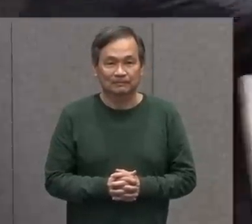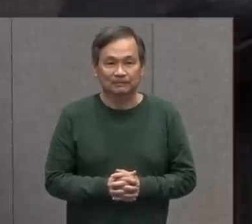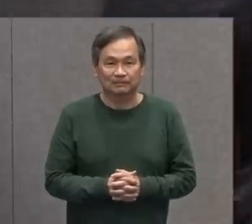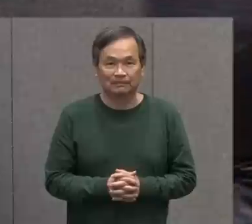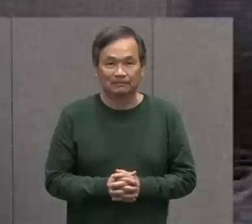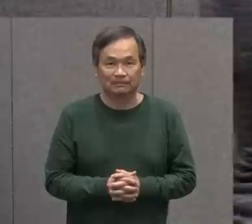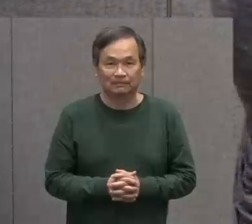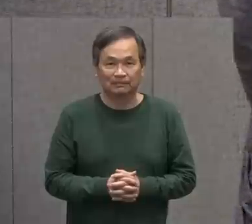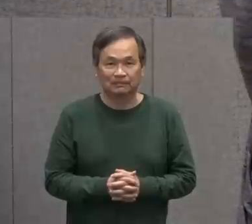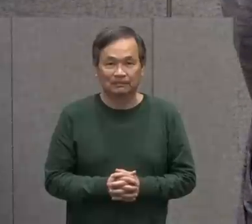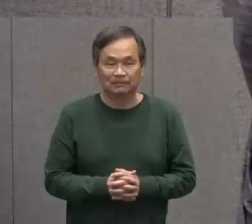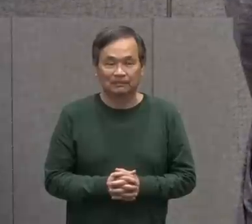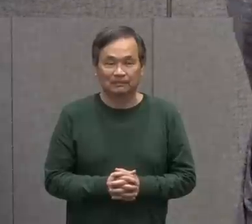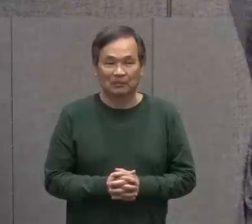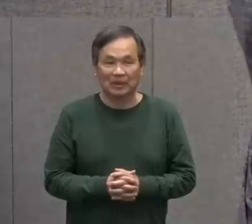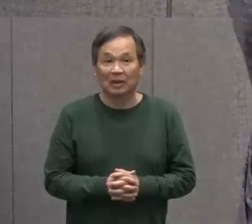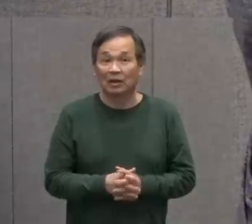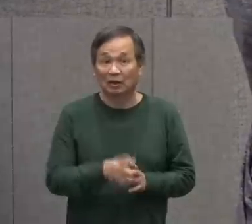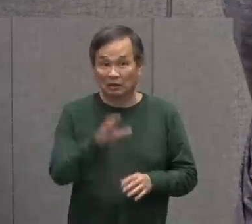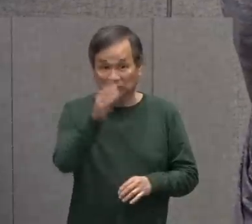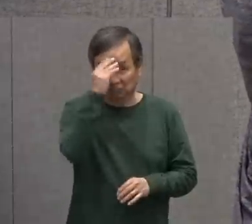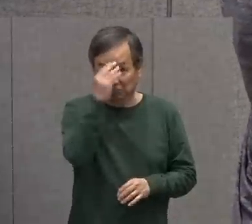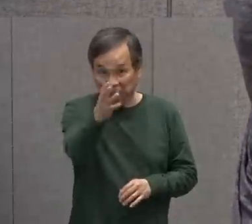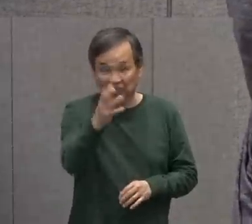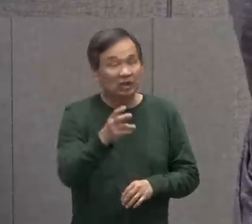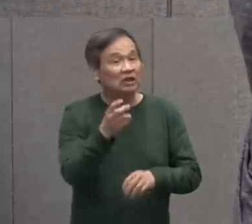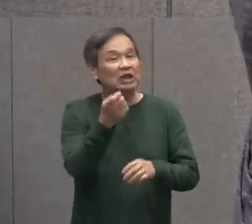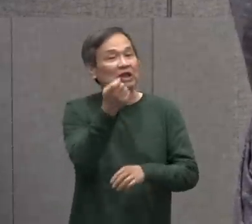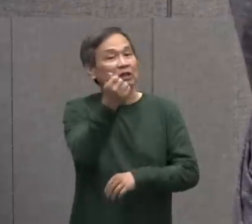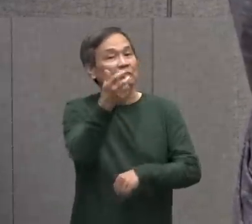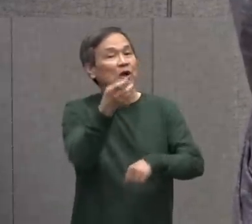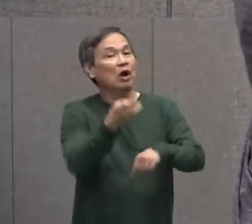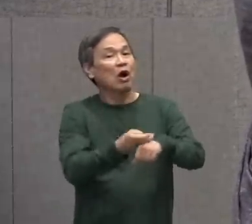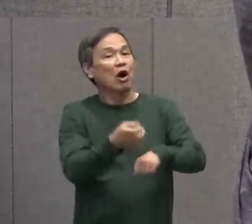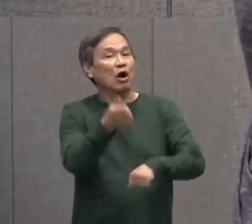This one's a little trickier because